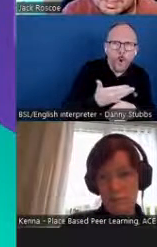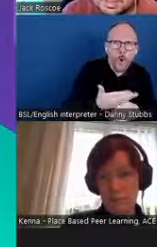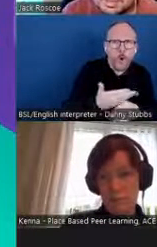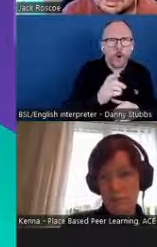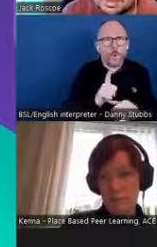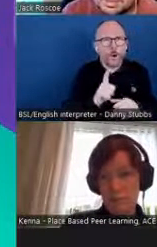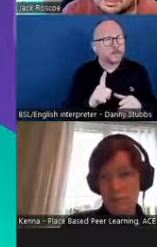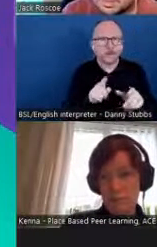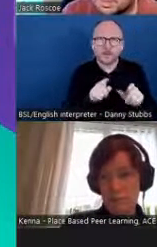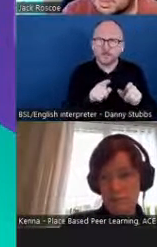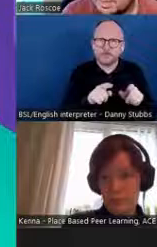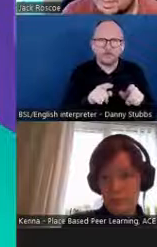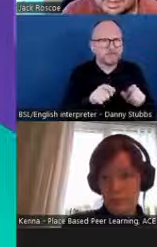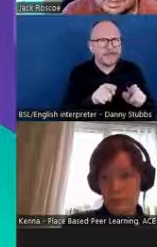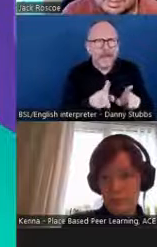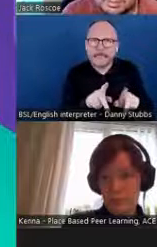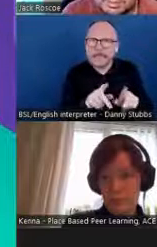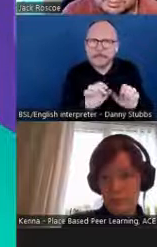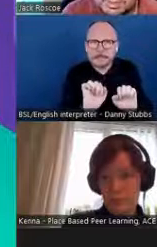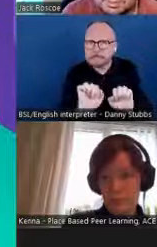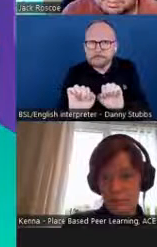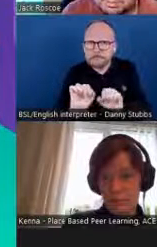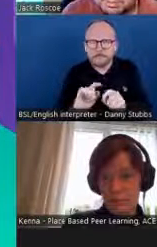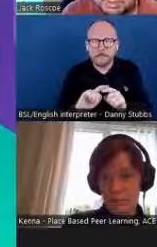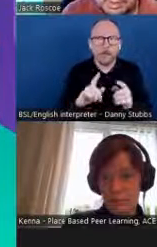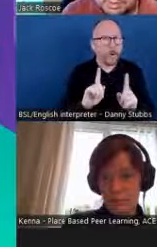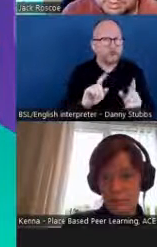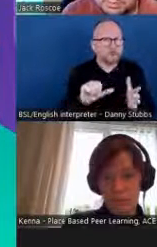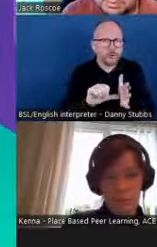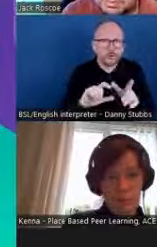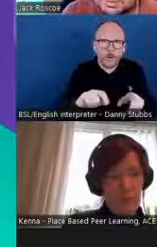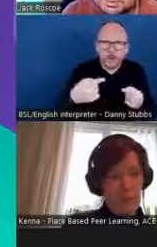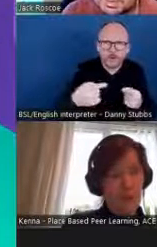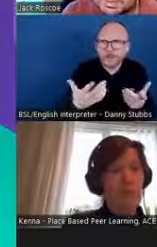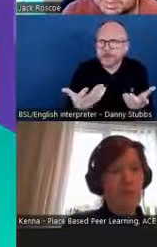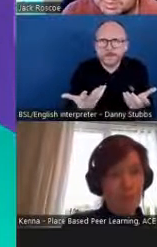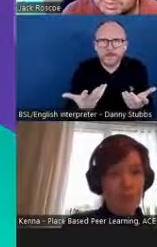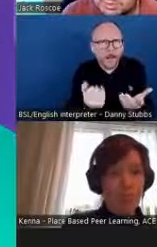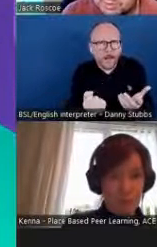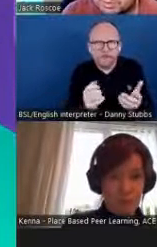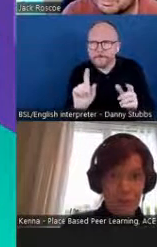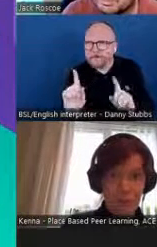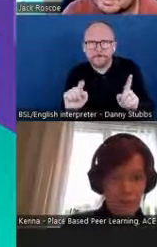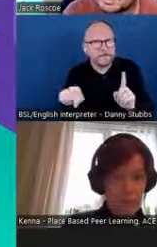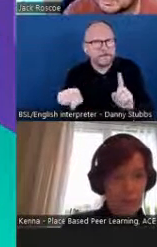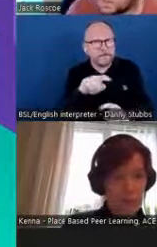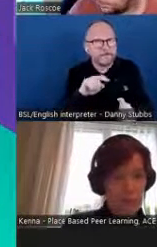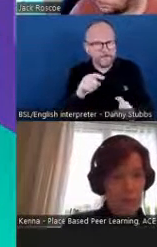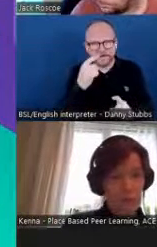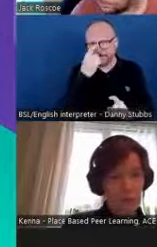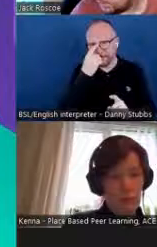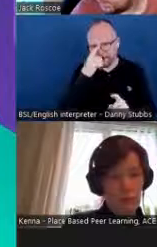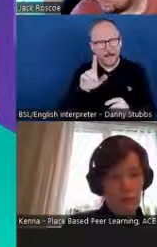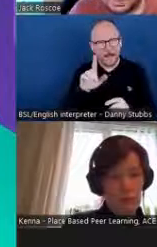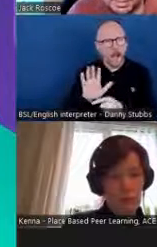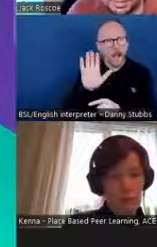use. So do feel free to put your hand up using the raise hand button or pop things in the chat. I just